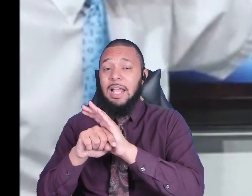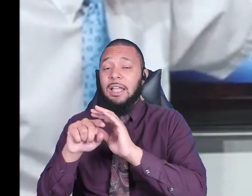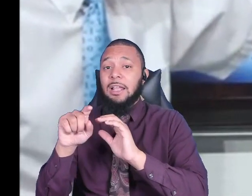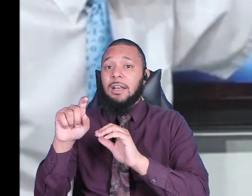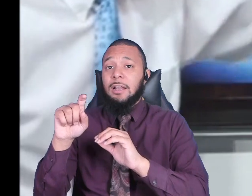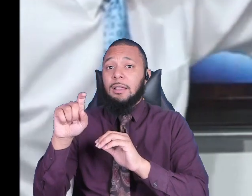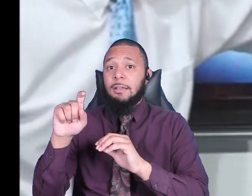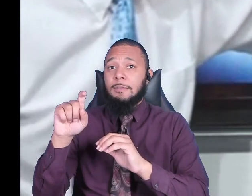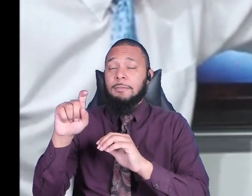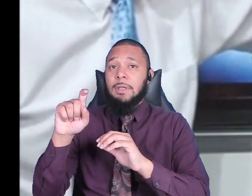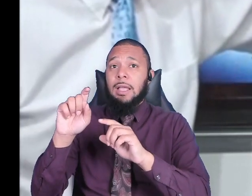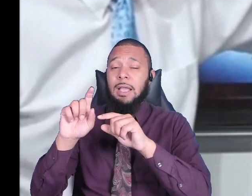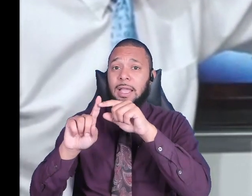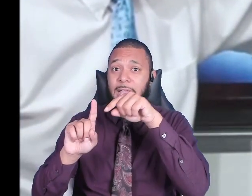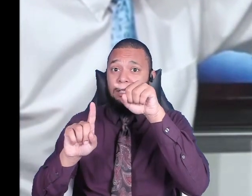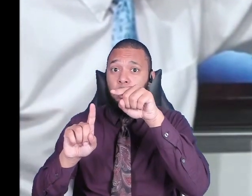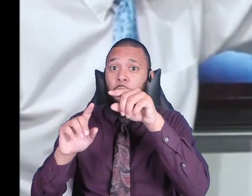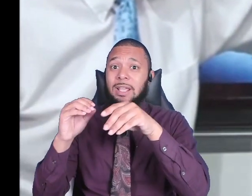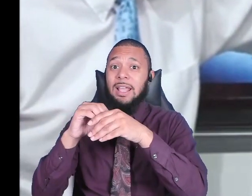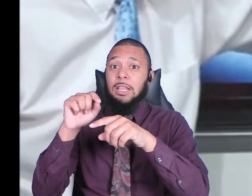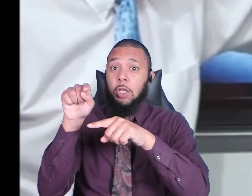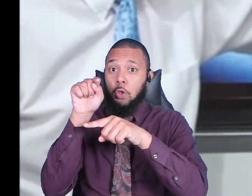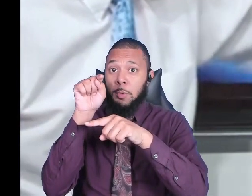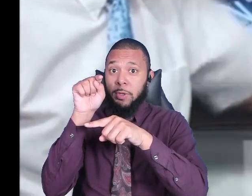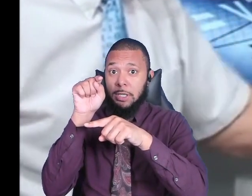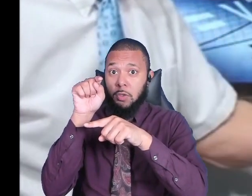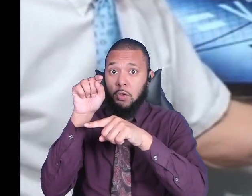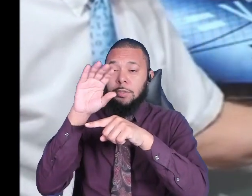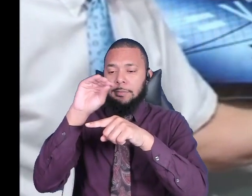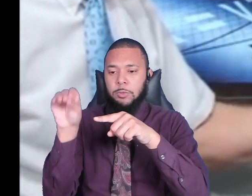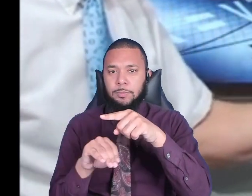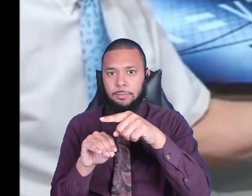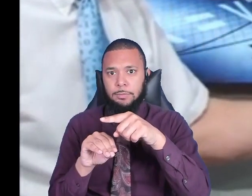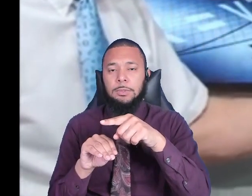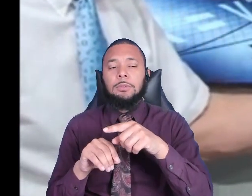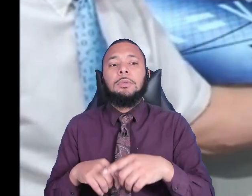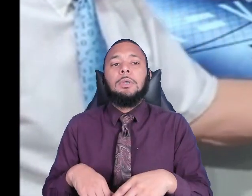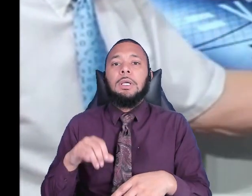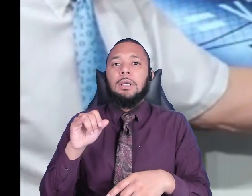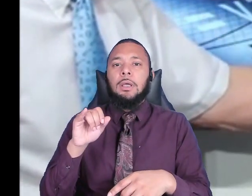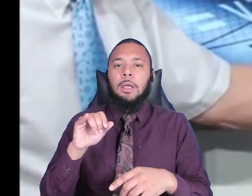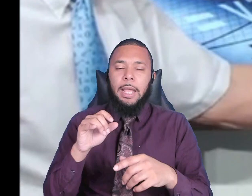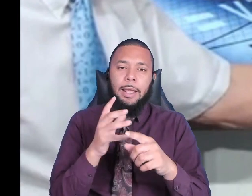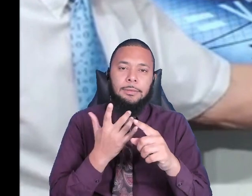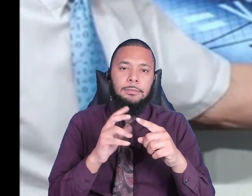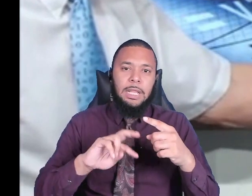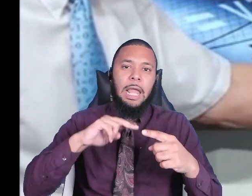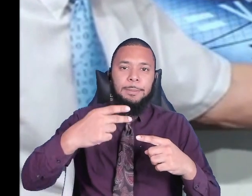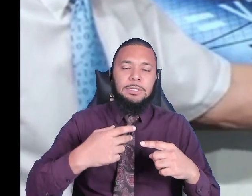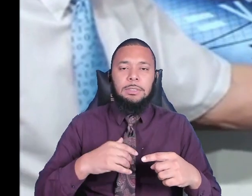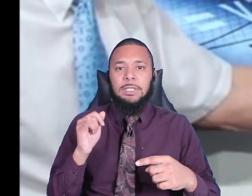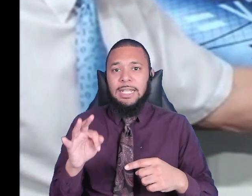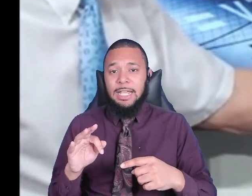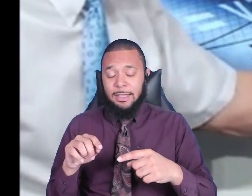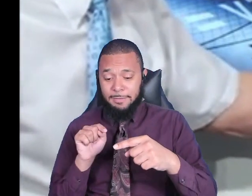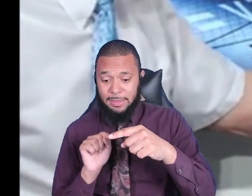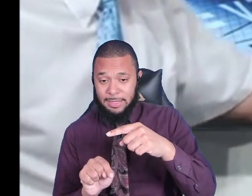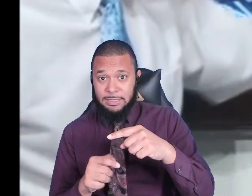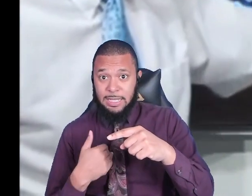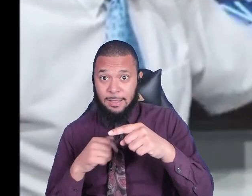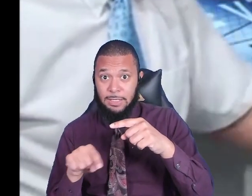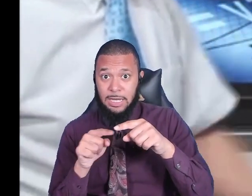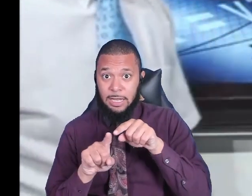you put it to the denominator to make the exponent positive. And going the other way, if you have a negative exponent in the